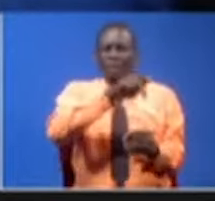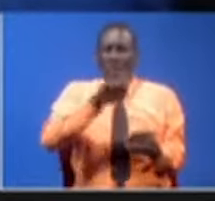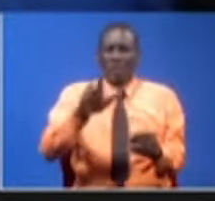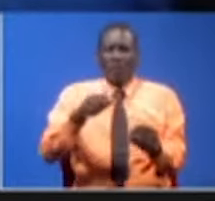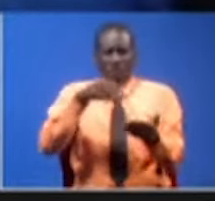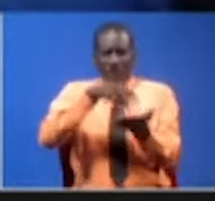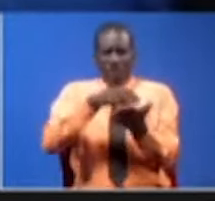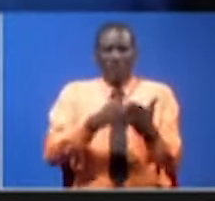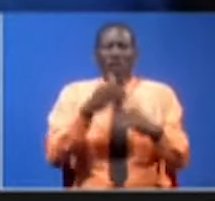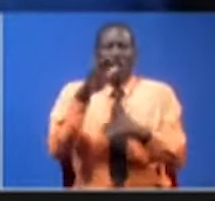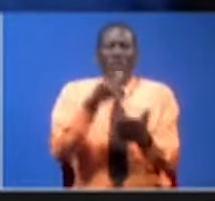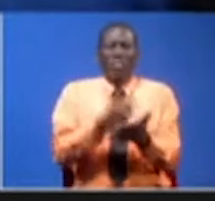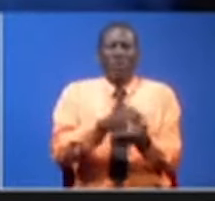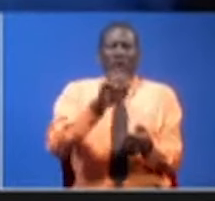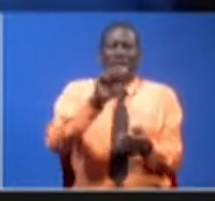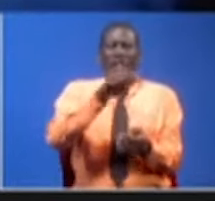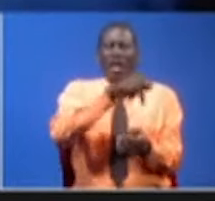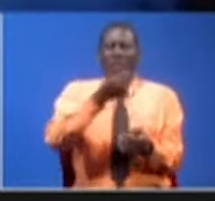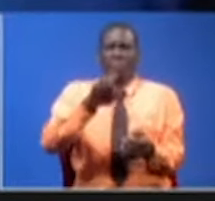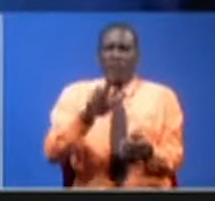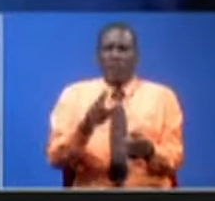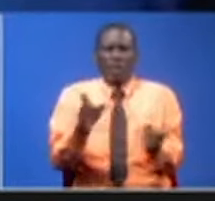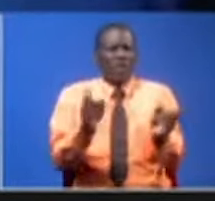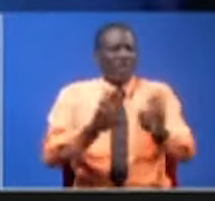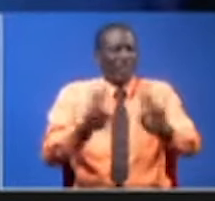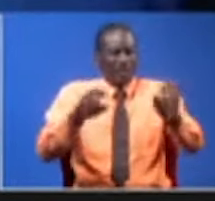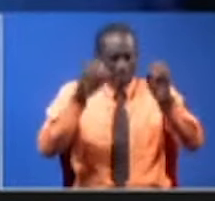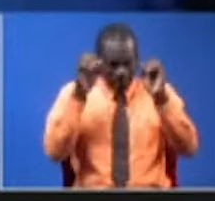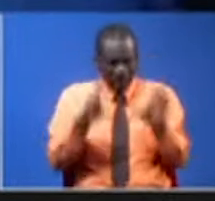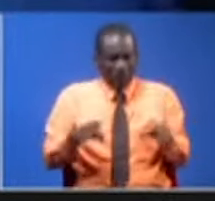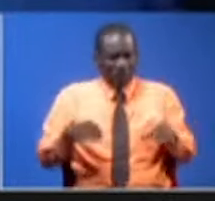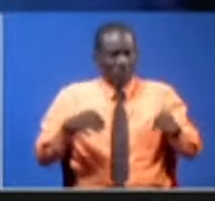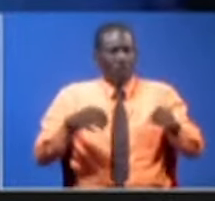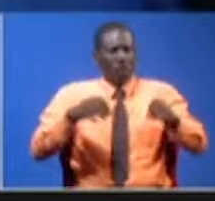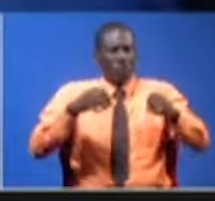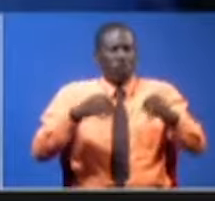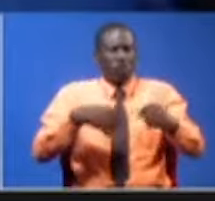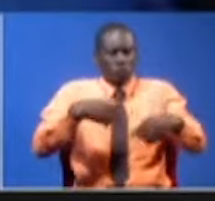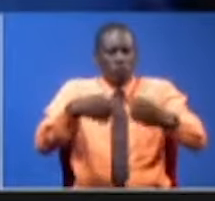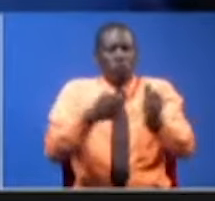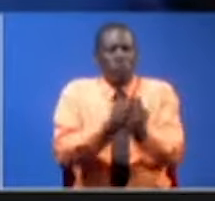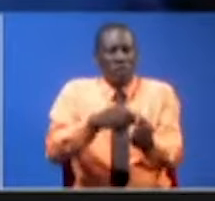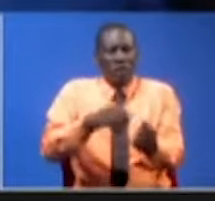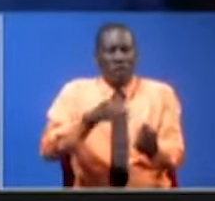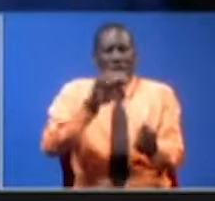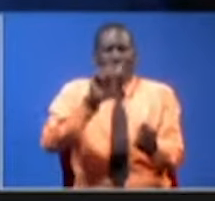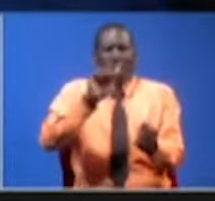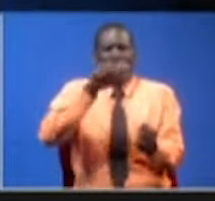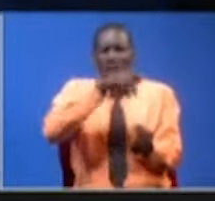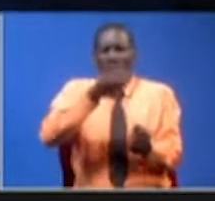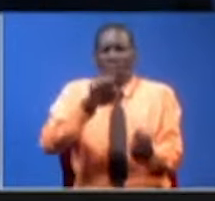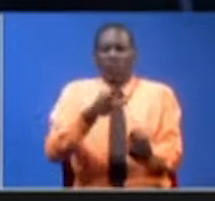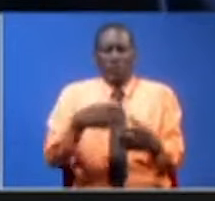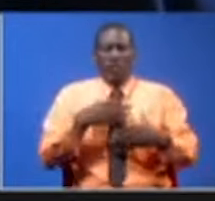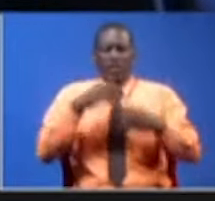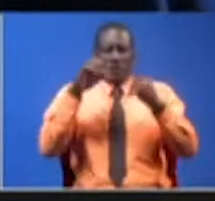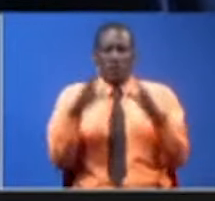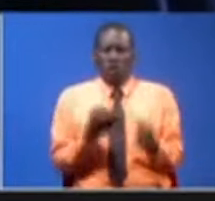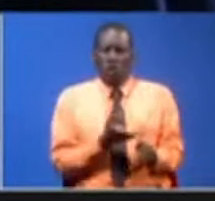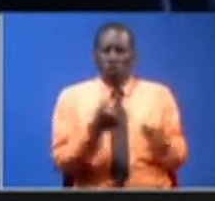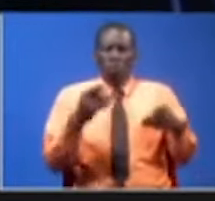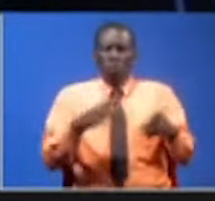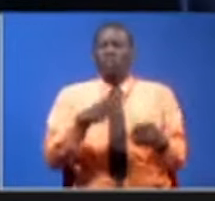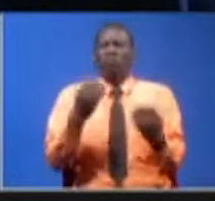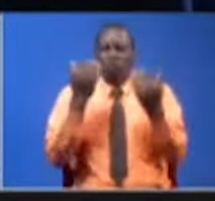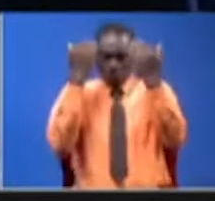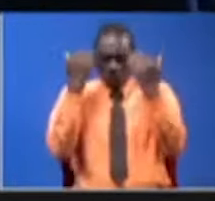after that appeal, they are not even prepared to prosecute the appeal, meaning they are not even interested. The fellows who have gone to court are